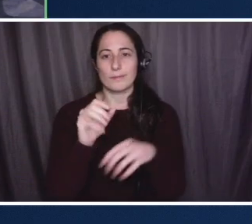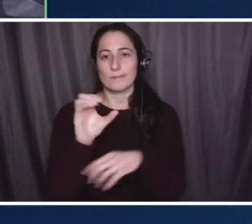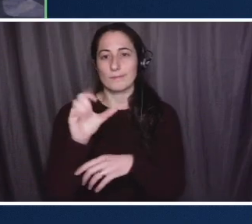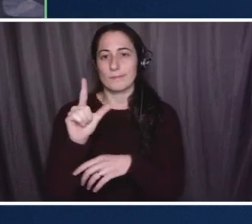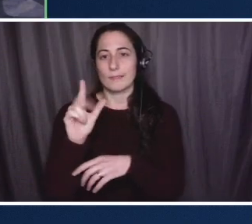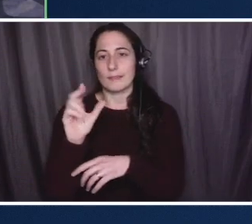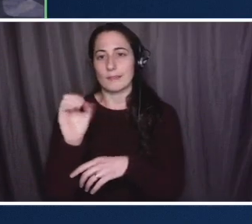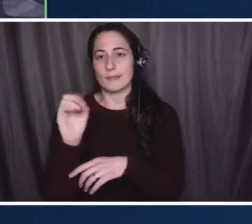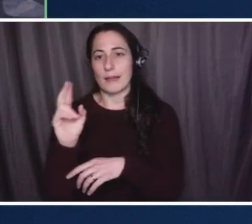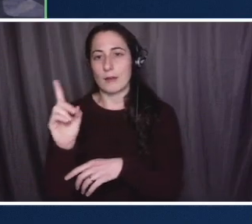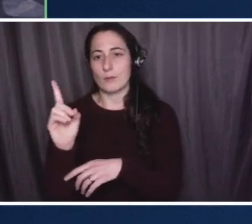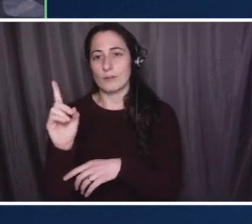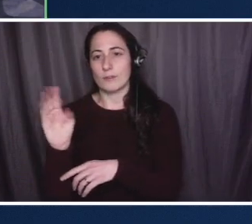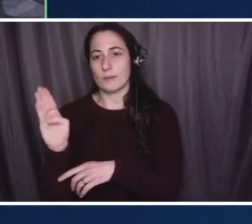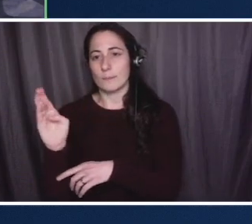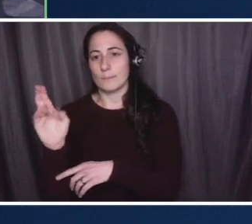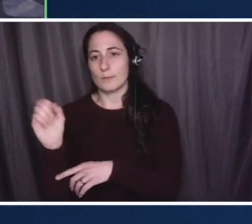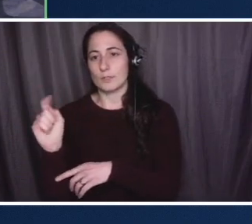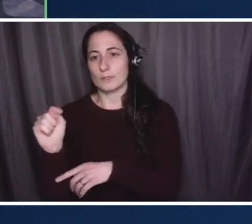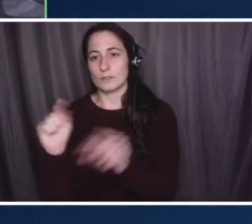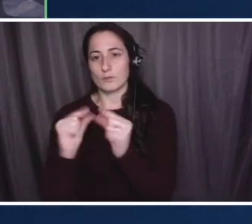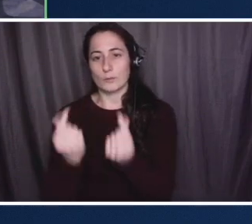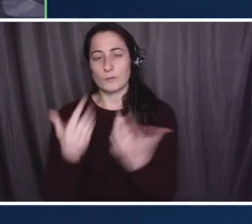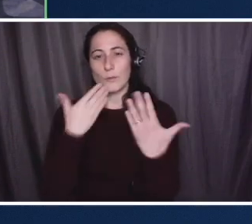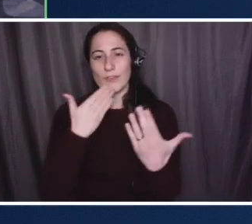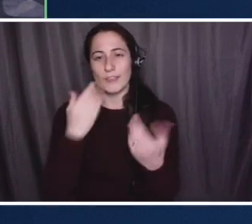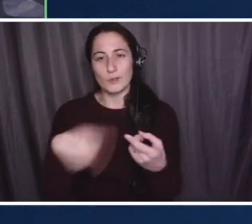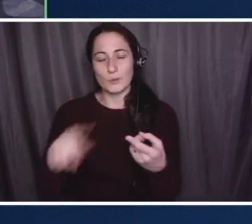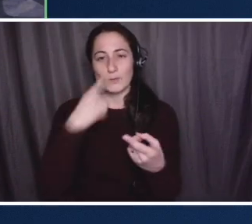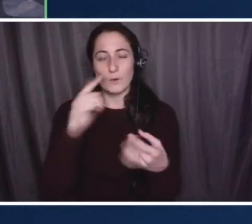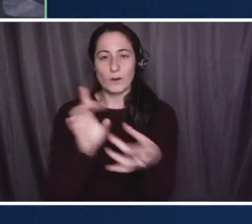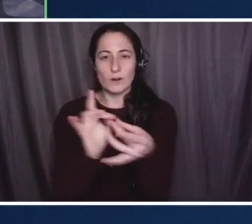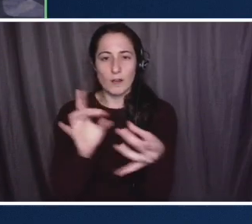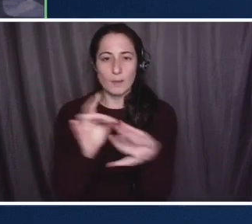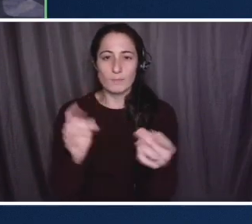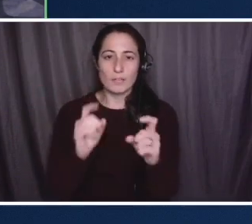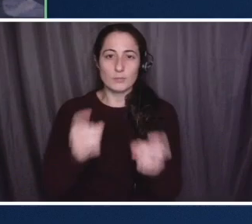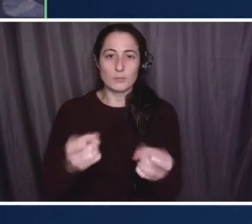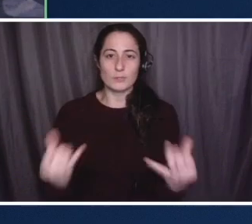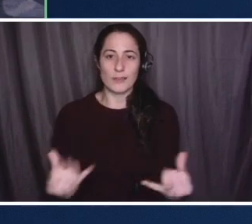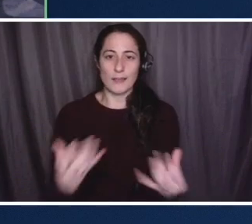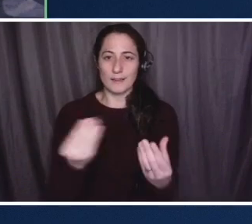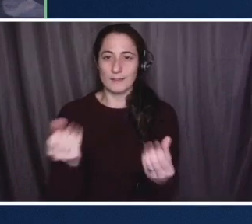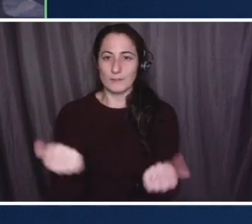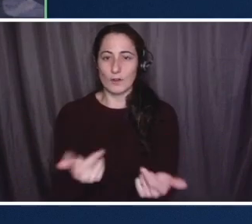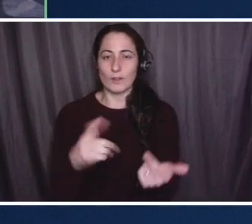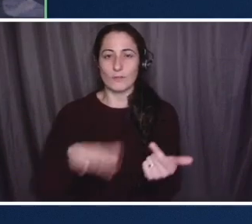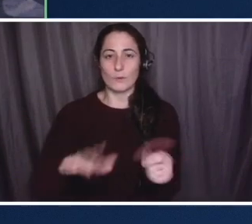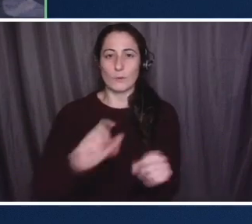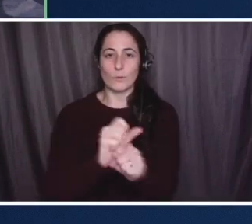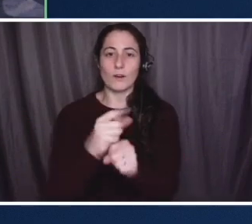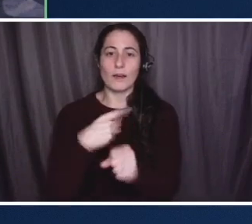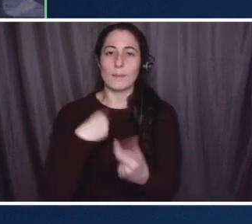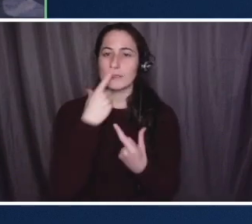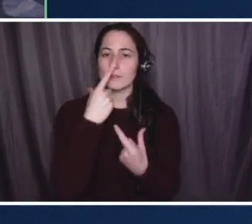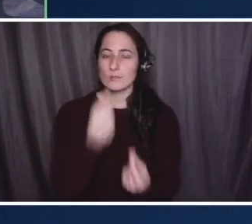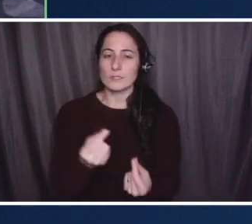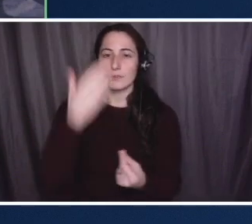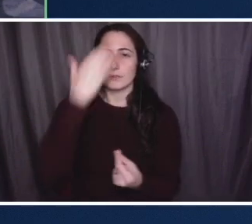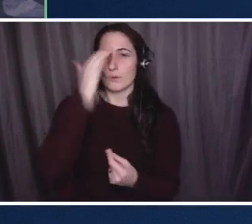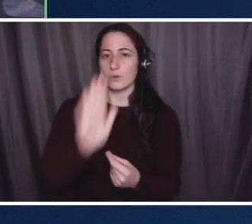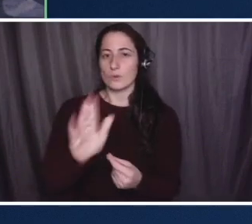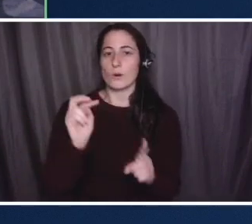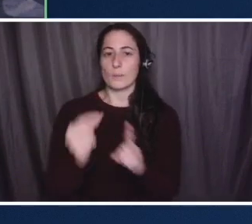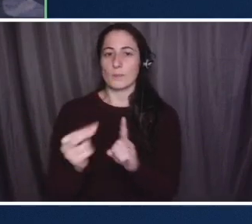to the panel for your contributions today and all the work that you do. I'd be interested in hearing your perspectives on any of